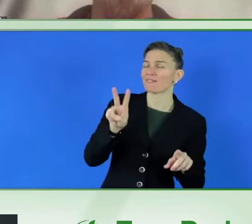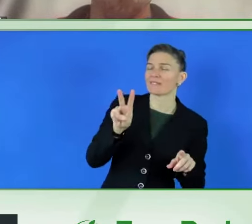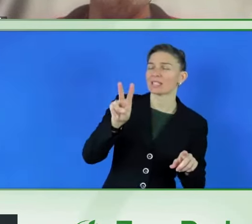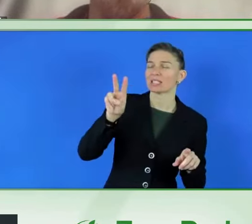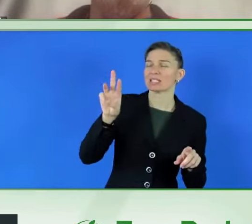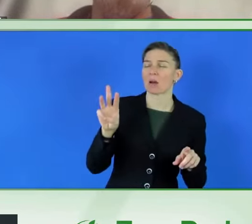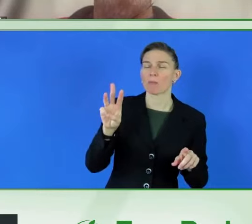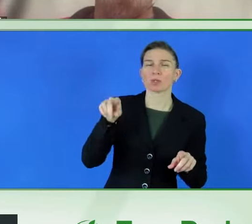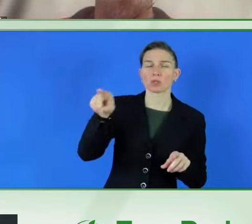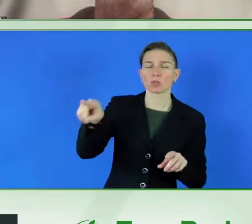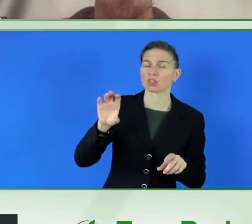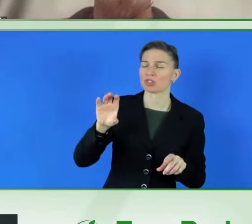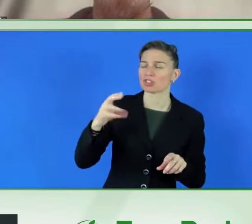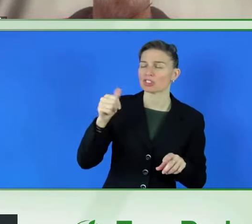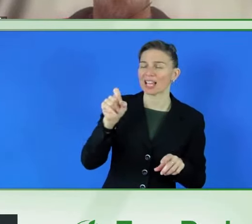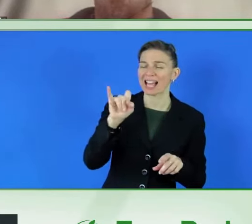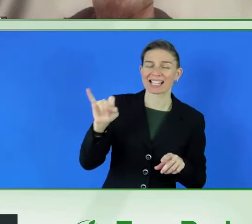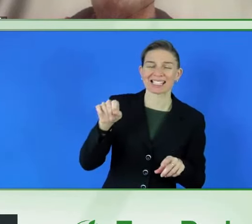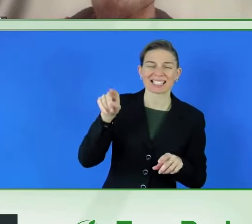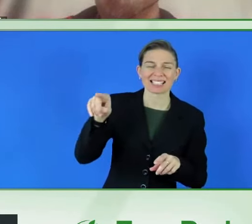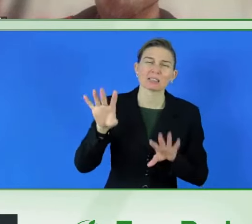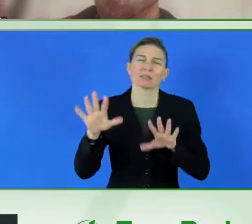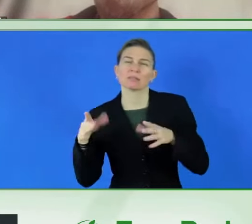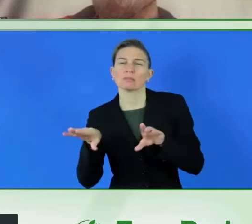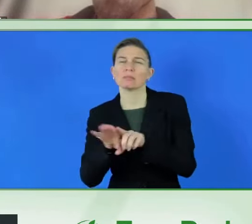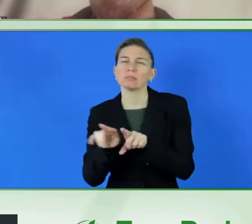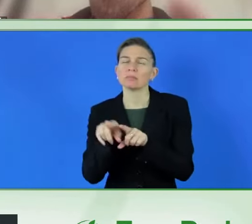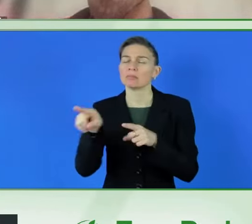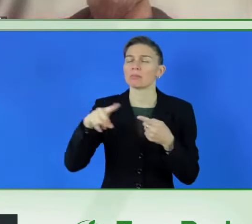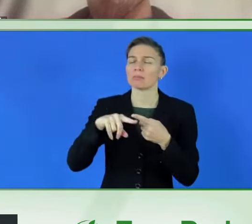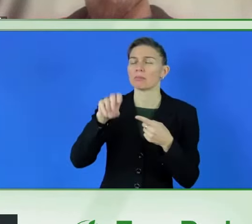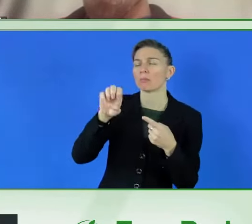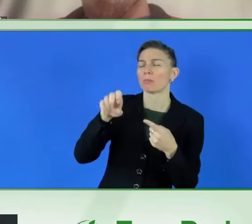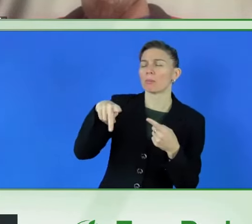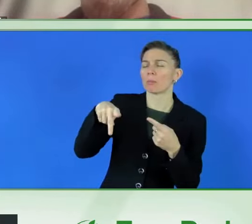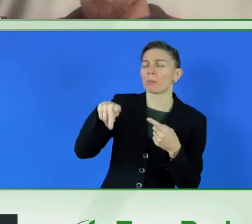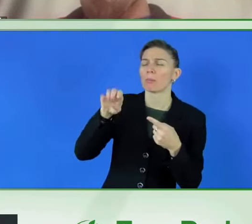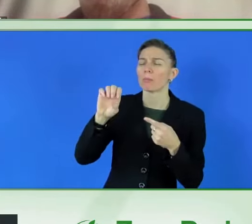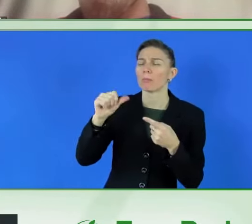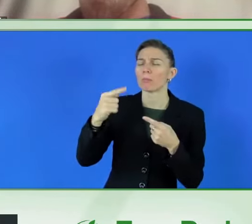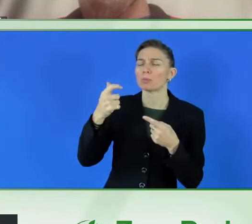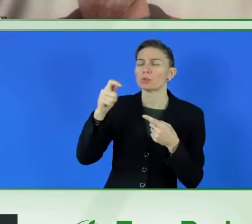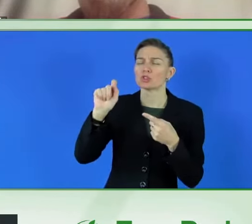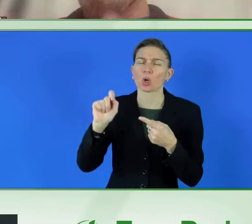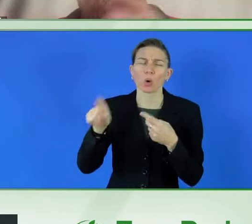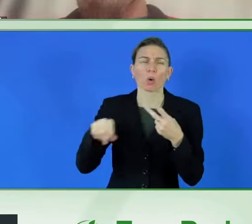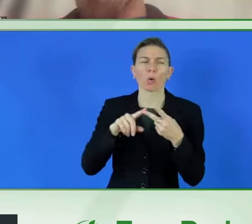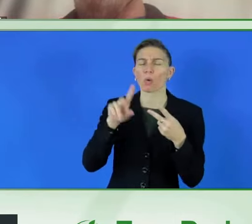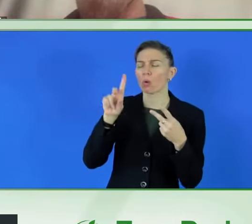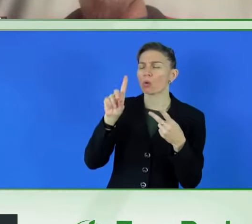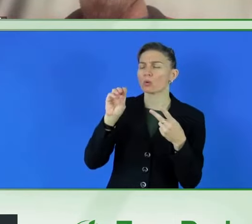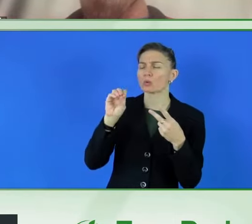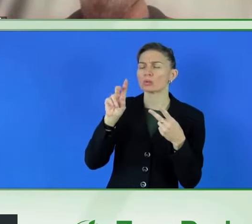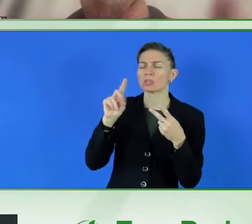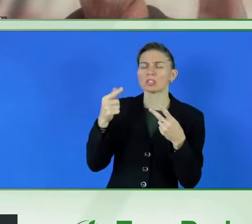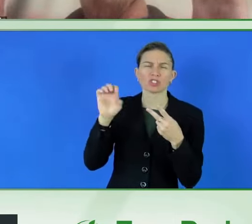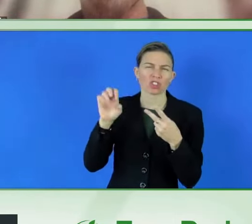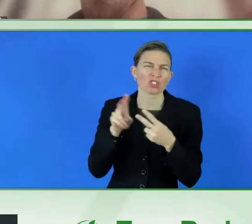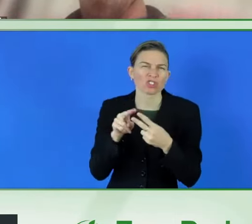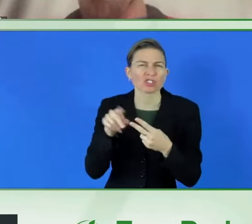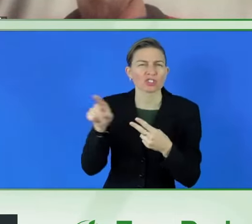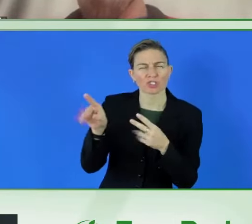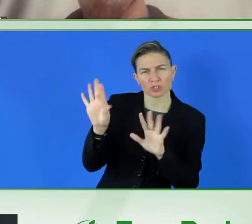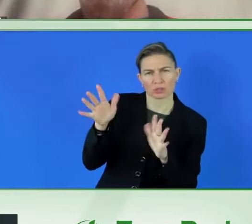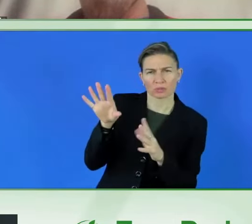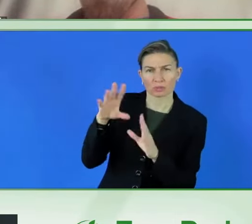to Citroën, Peugeot, and Dodge. The second one, which we're looking for funding with now to take it further, we're looking